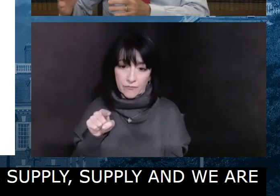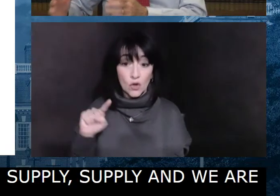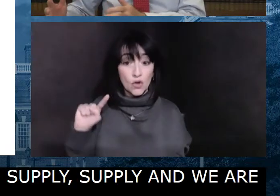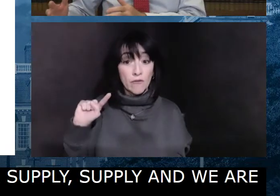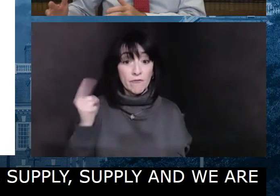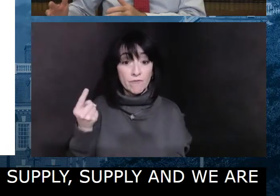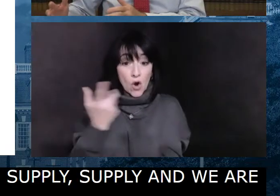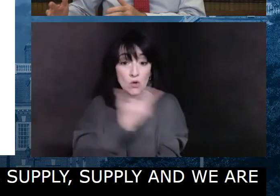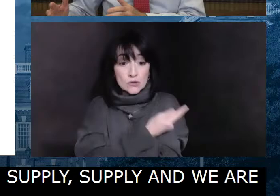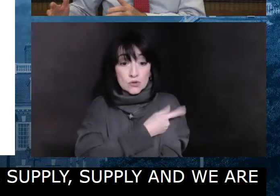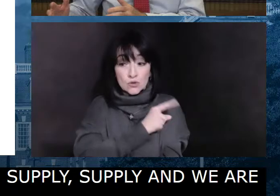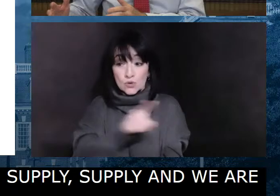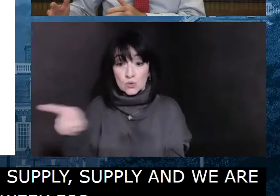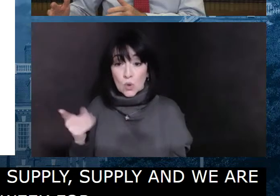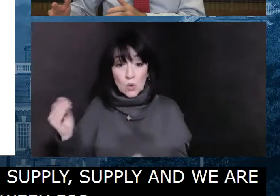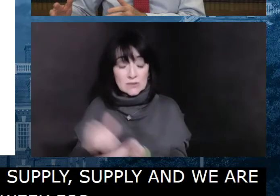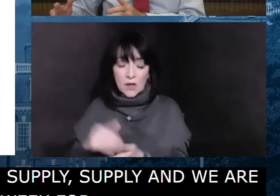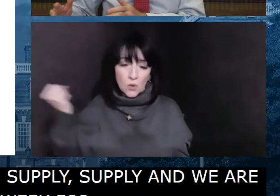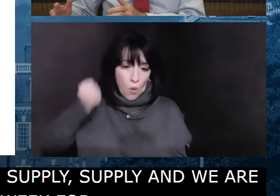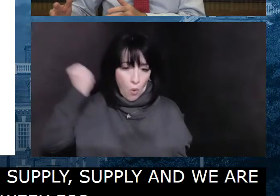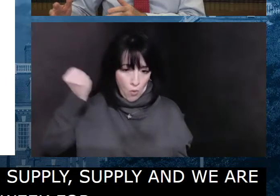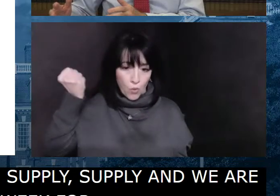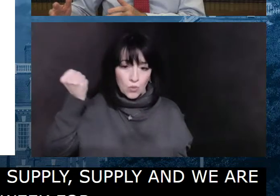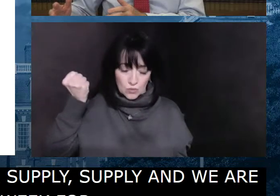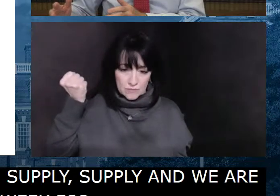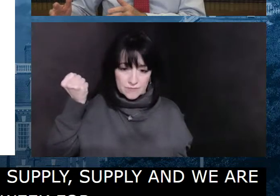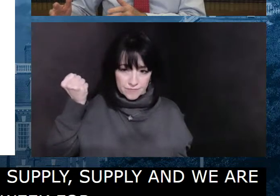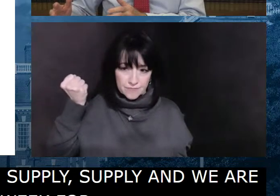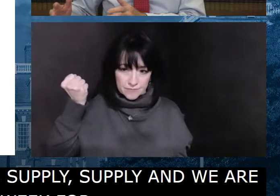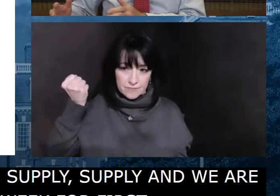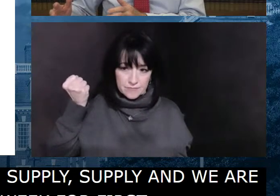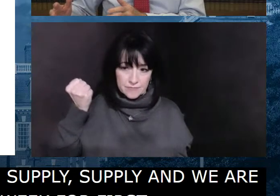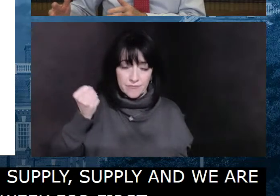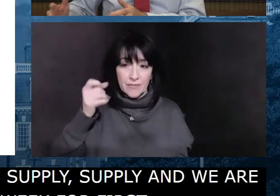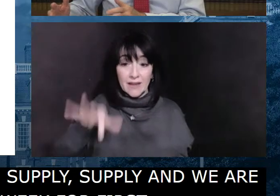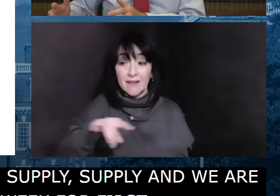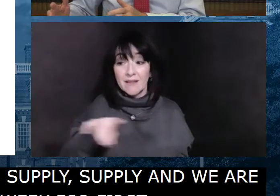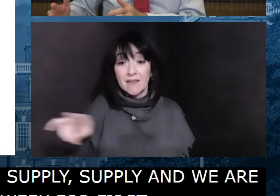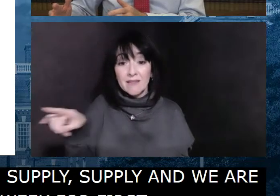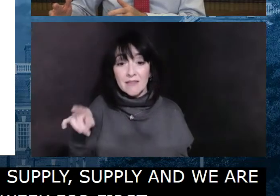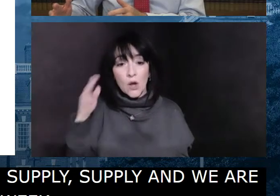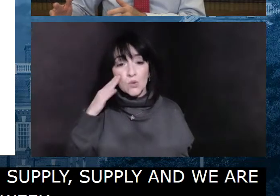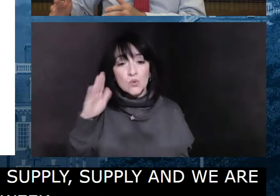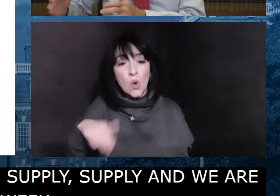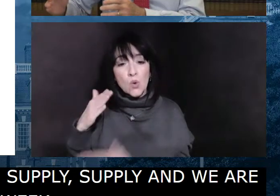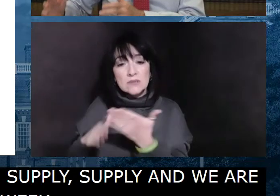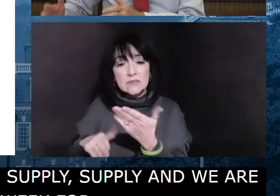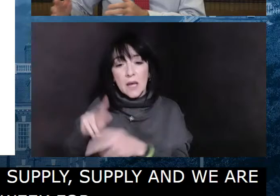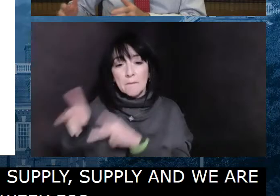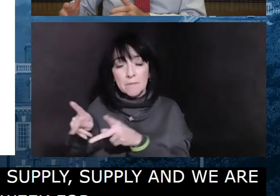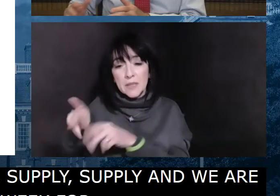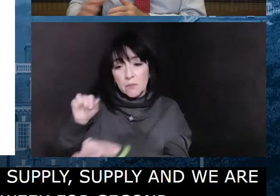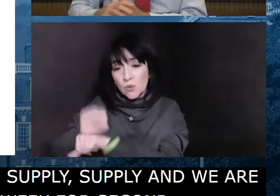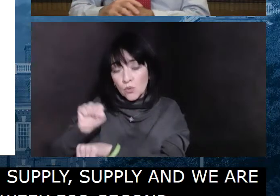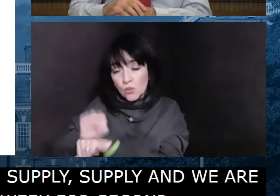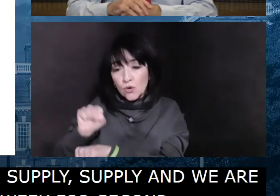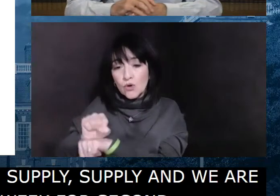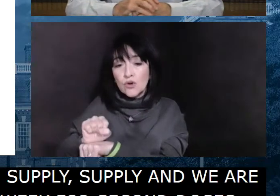that next group of employees that are eager to be vaccinated, those folks that are